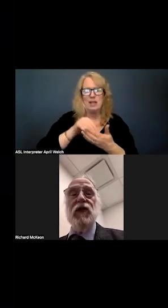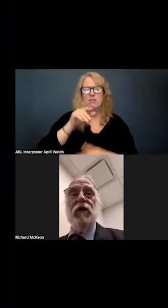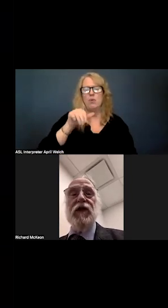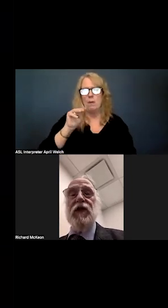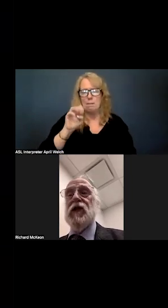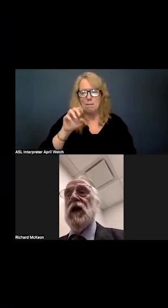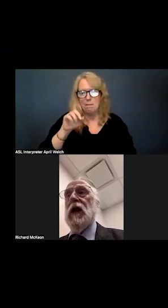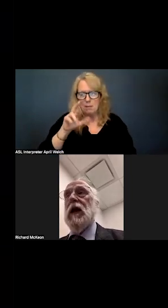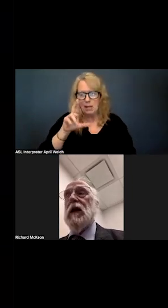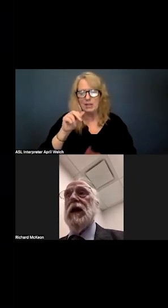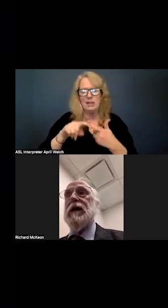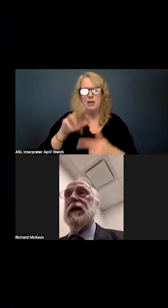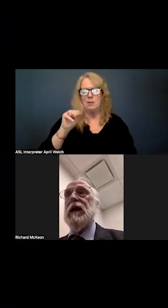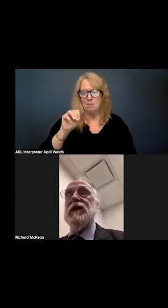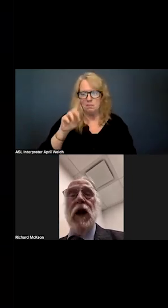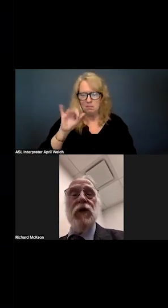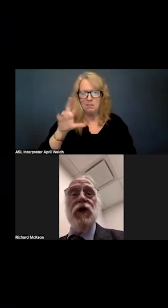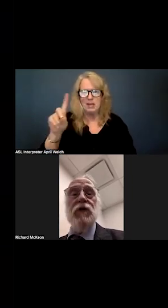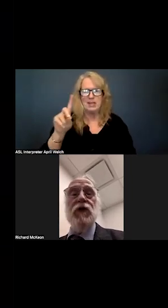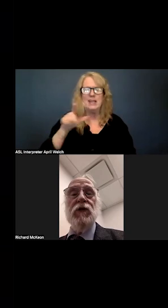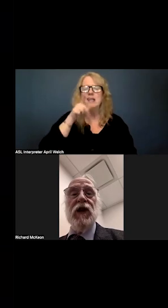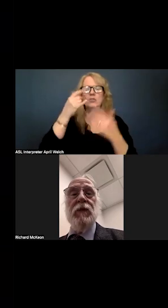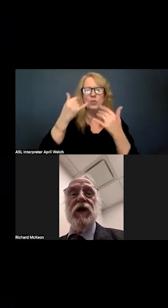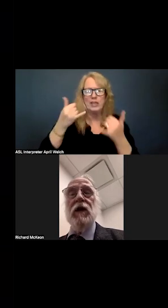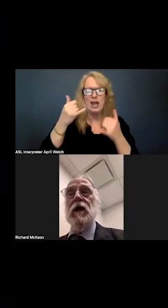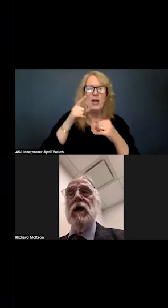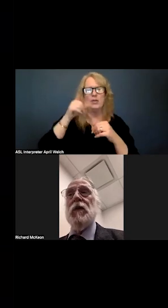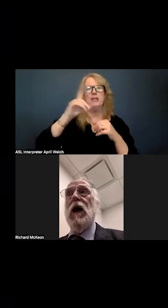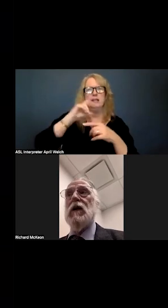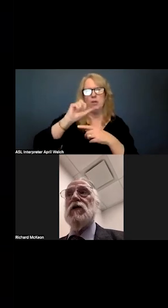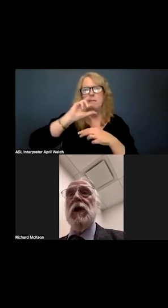Medicaid Services, and he has now returned to SAMHSA